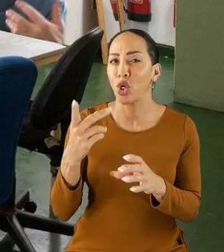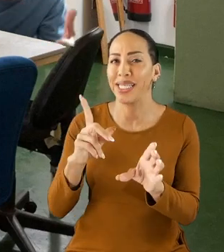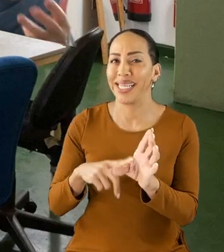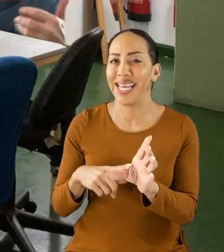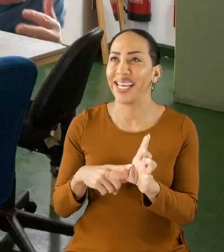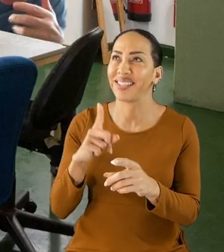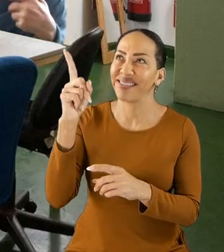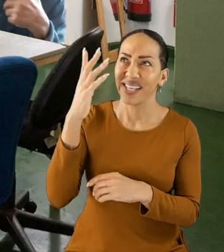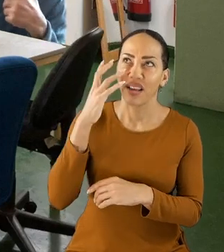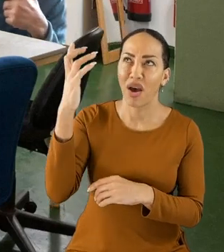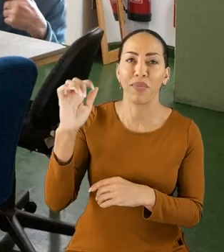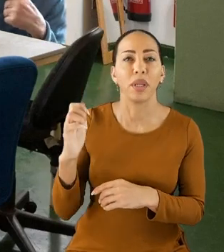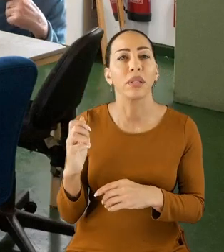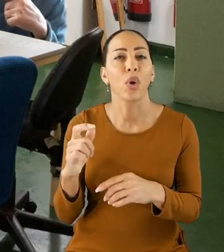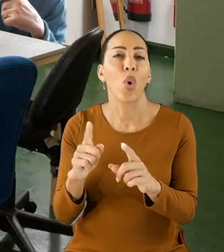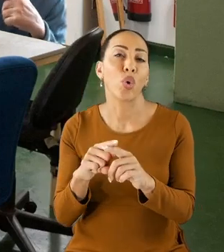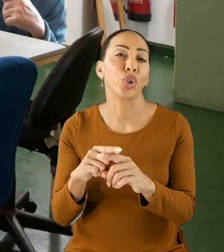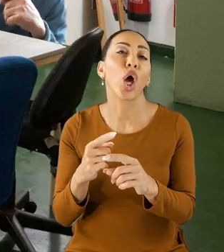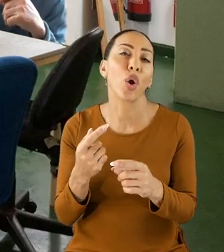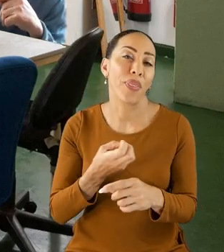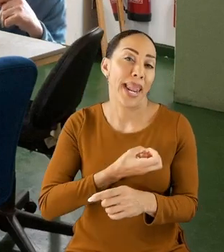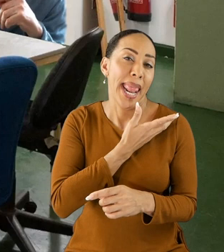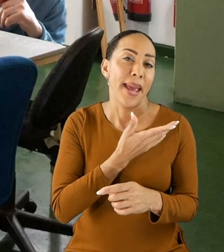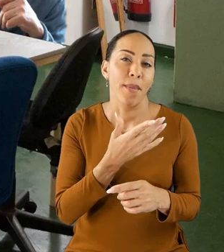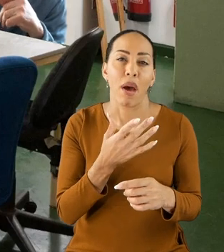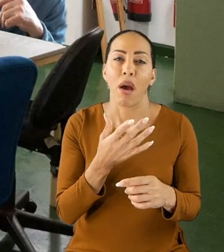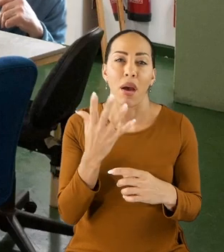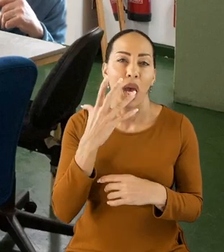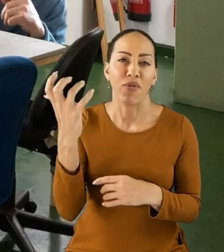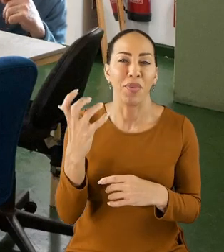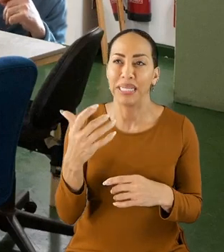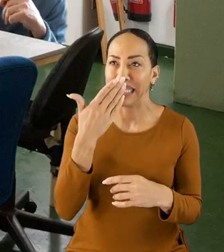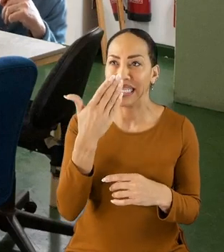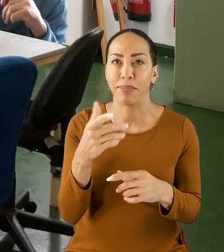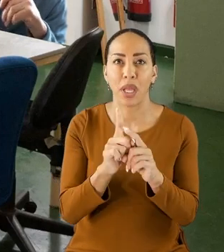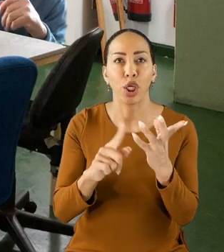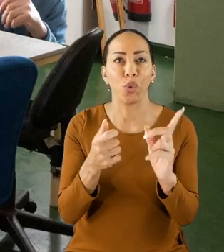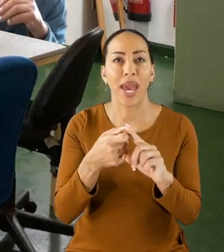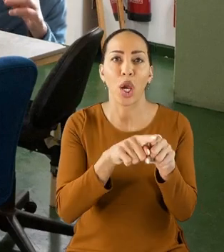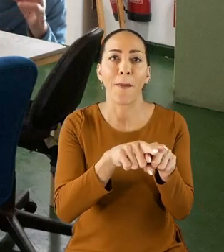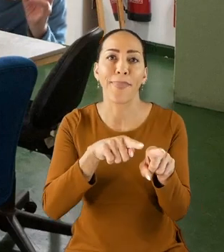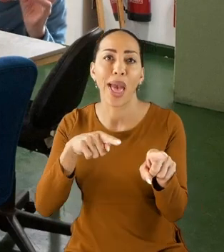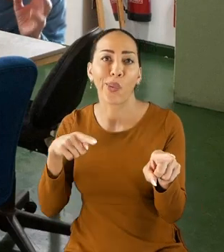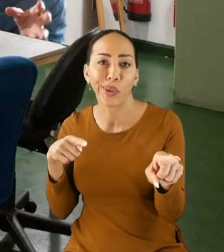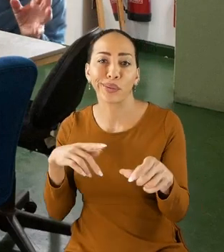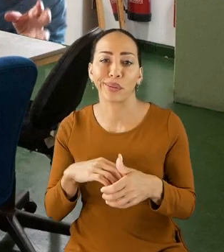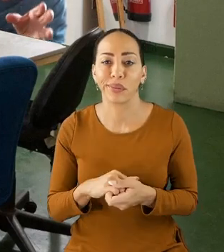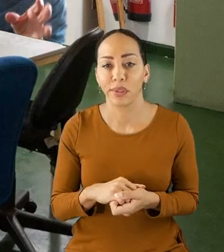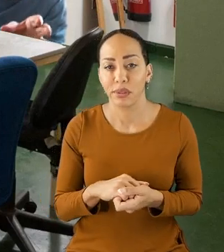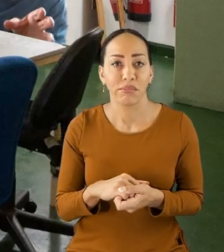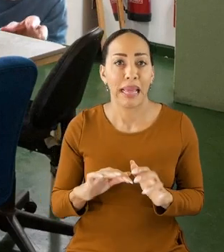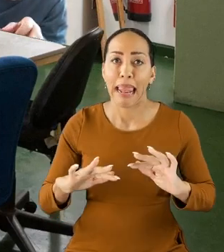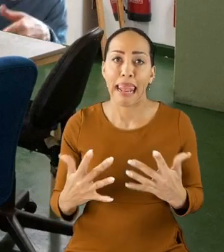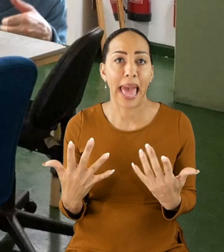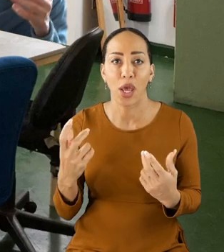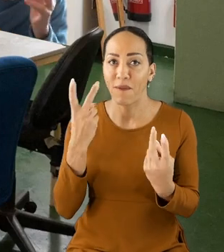this government, and really some of the last years of the Labour government before, going backwards. And this is because of us, lack